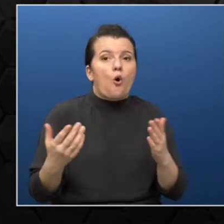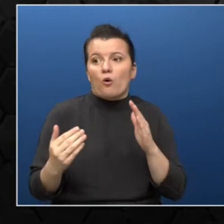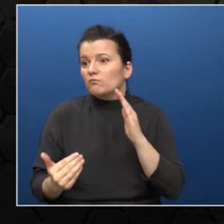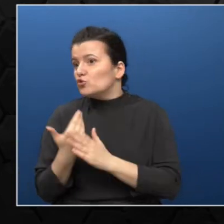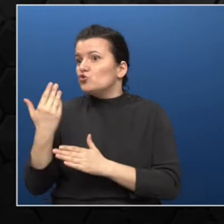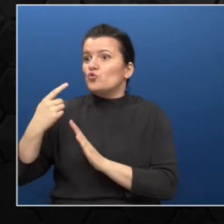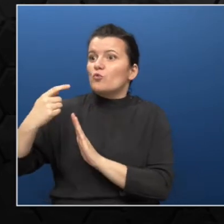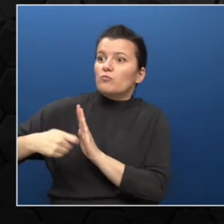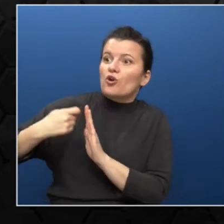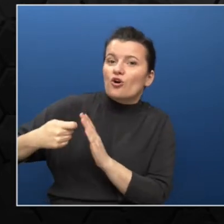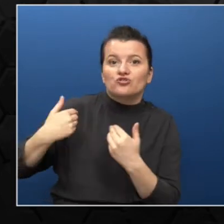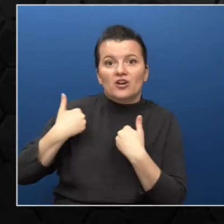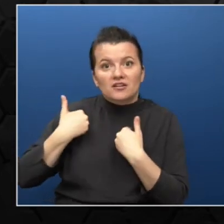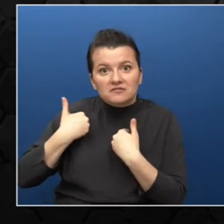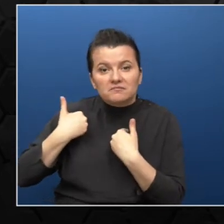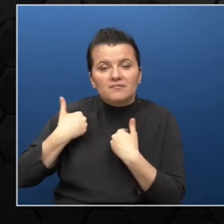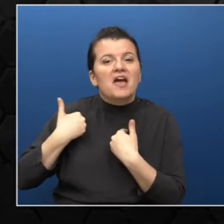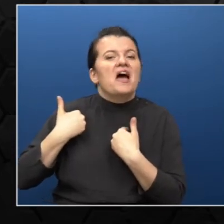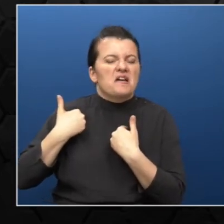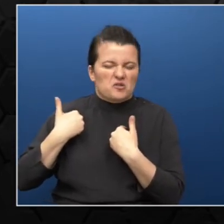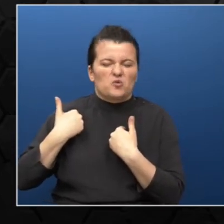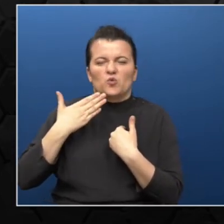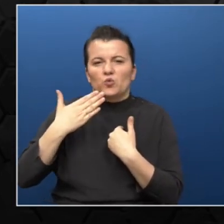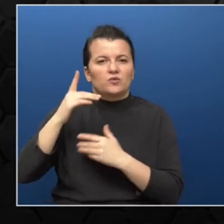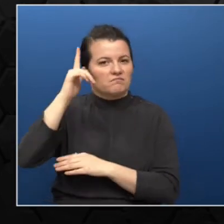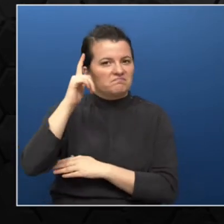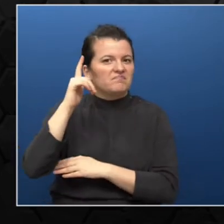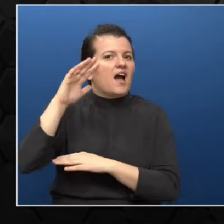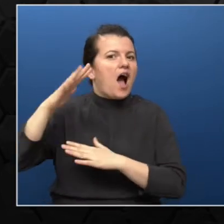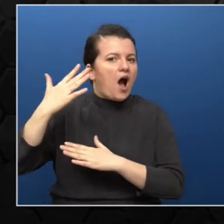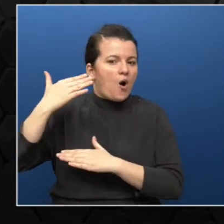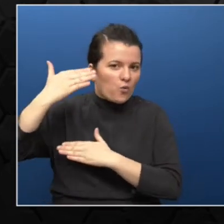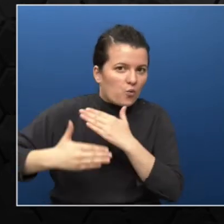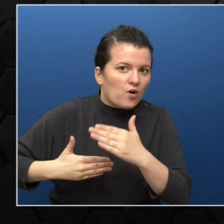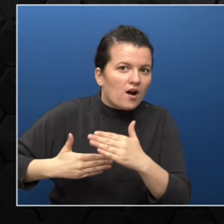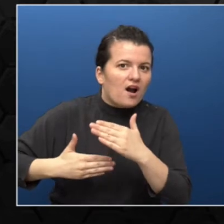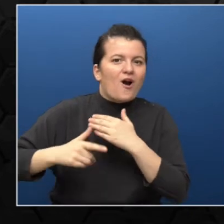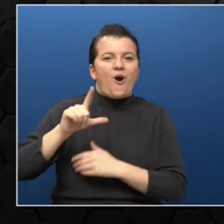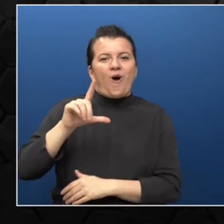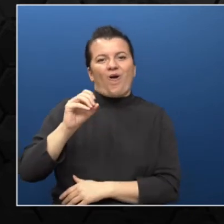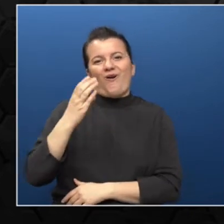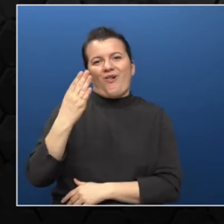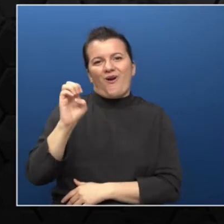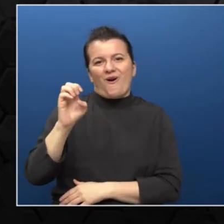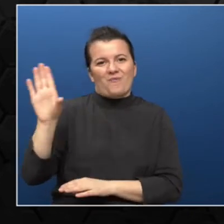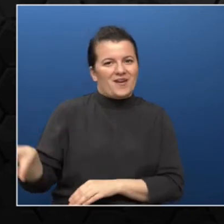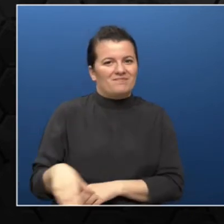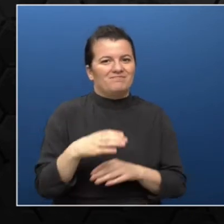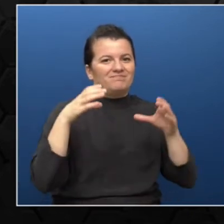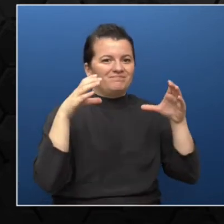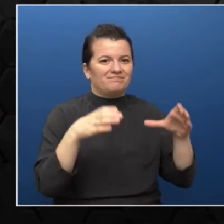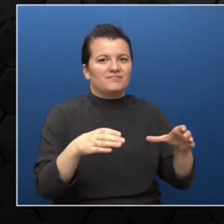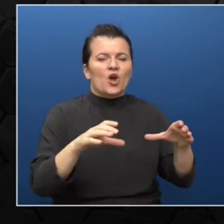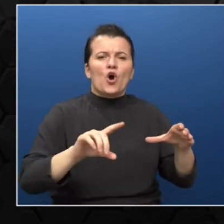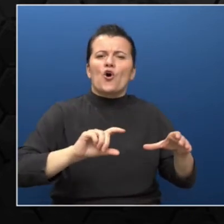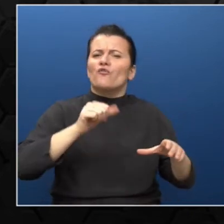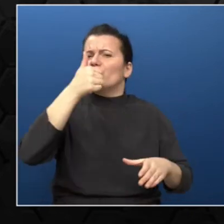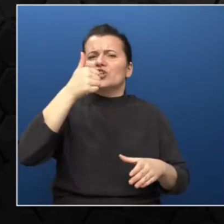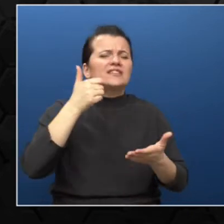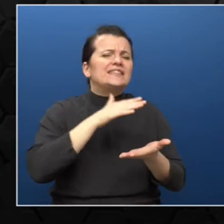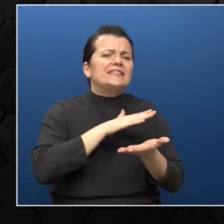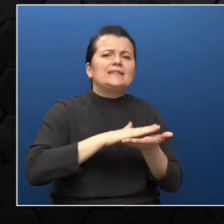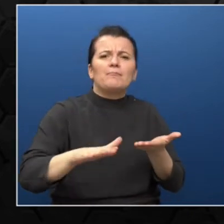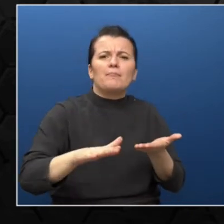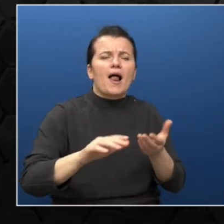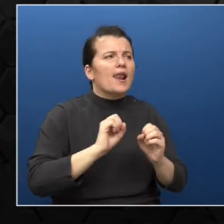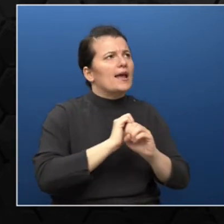project, start with Lobe AI. Build a simple prototype. And then once you have the idea figured out,